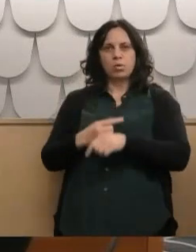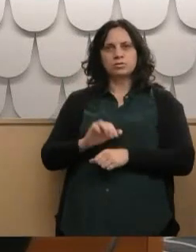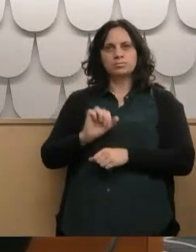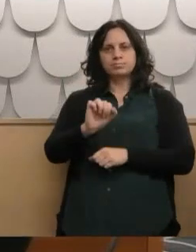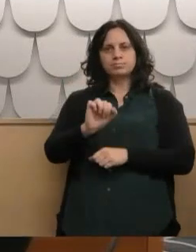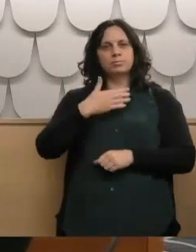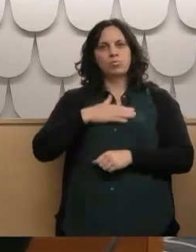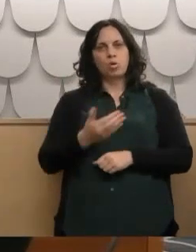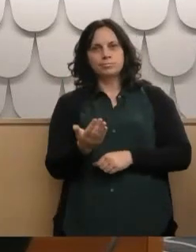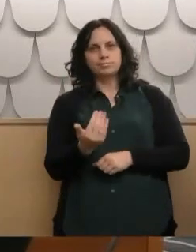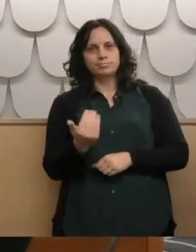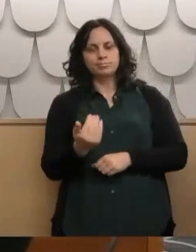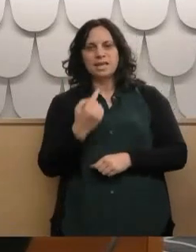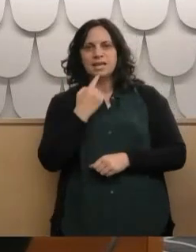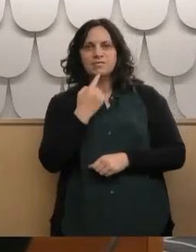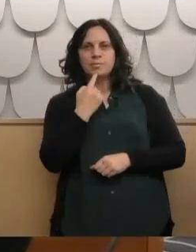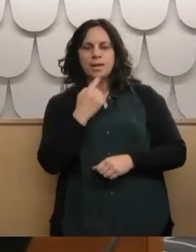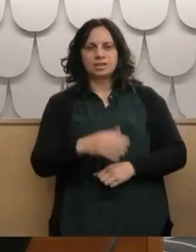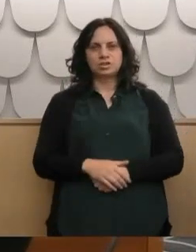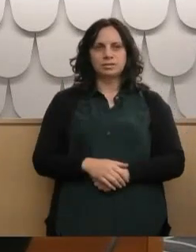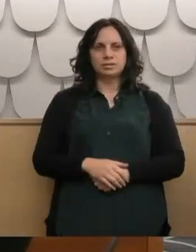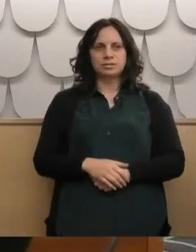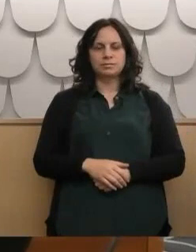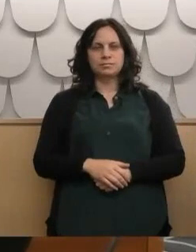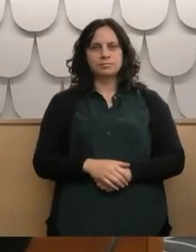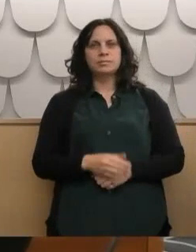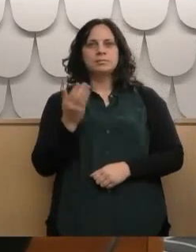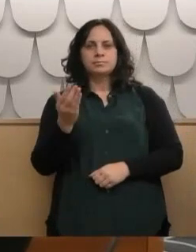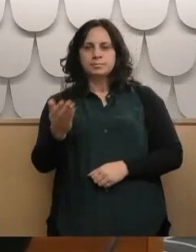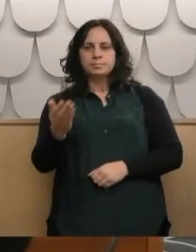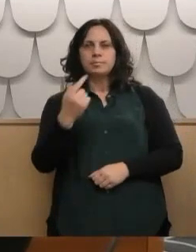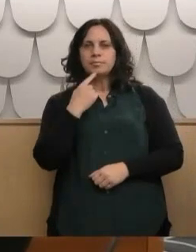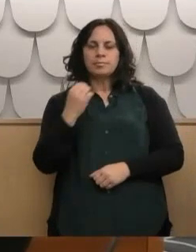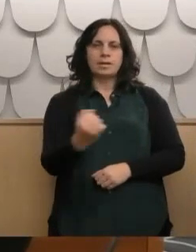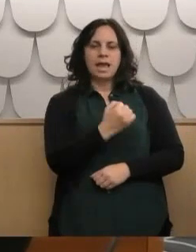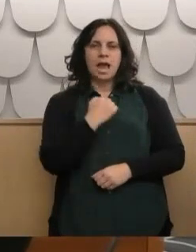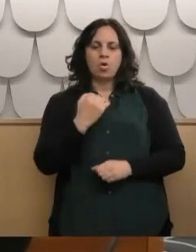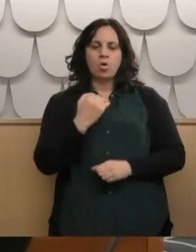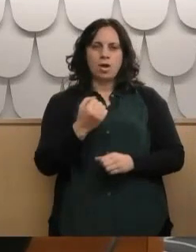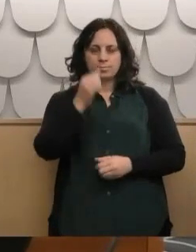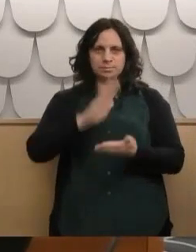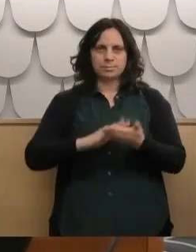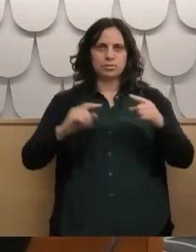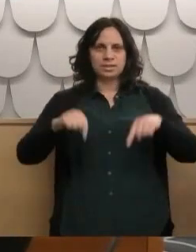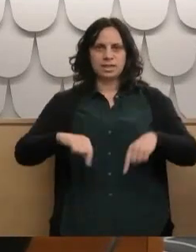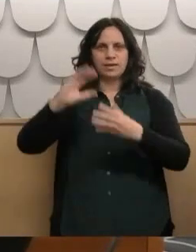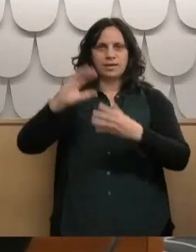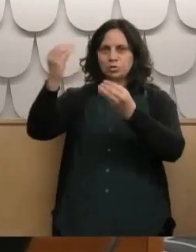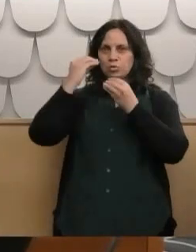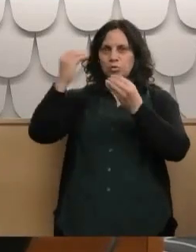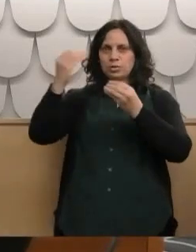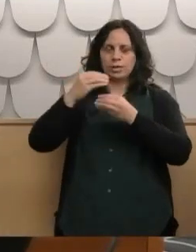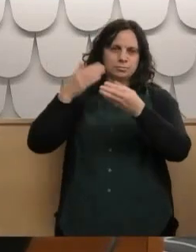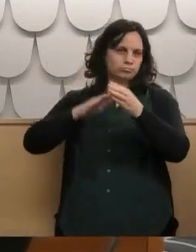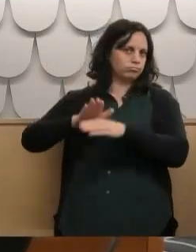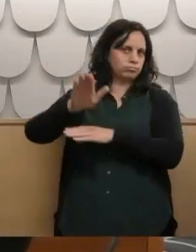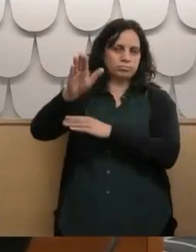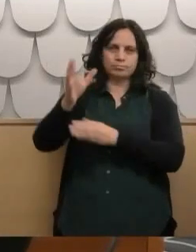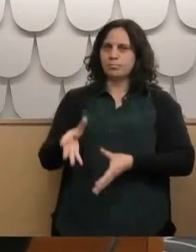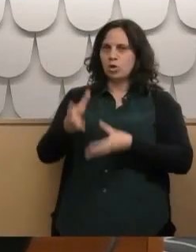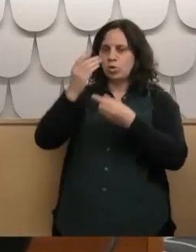9, our experiences with the Royal Commission have also taught us a sharp lesson that we were